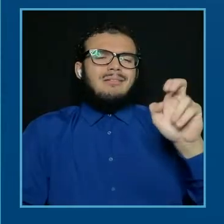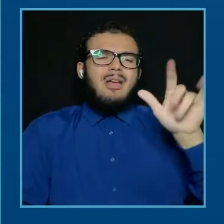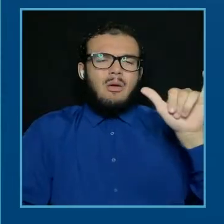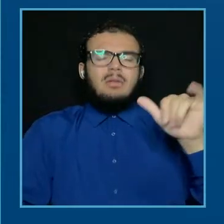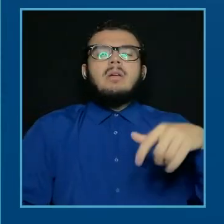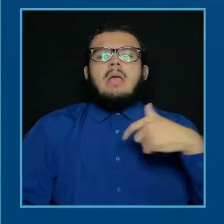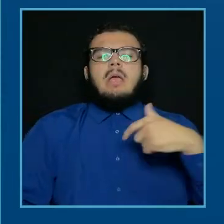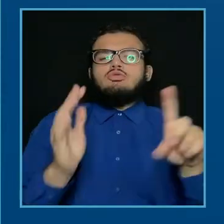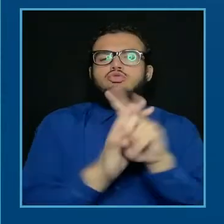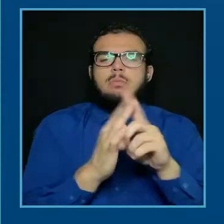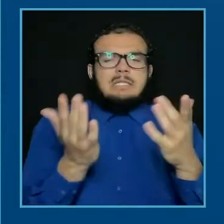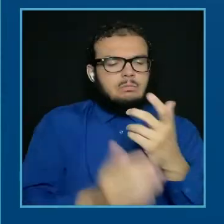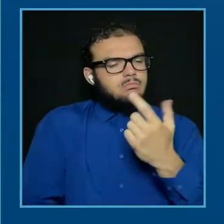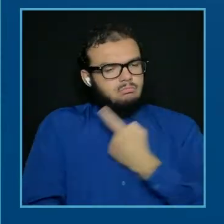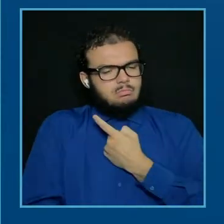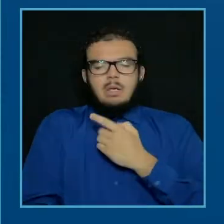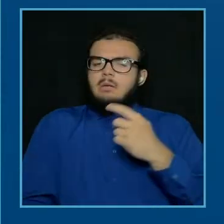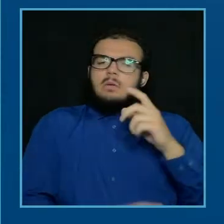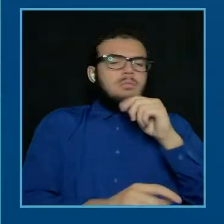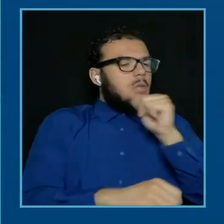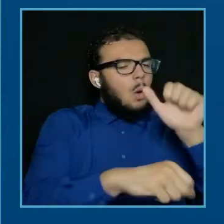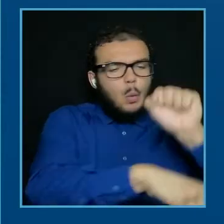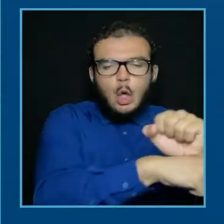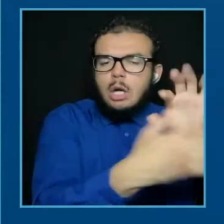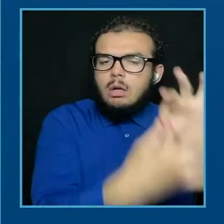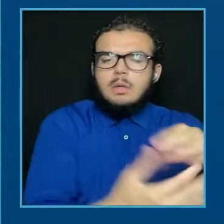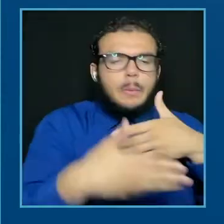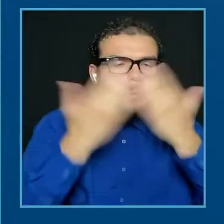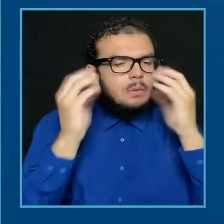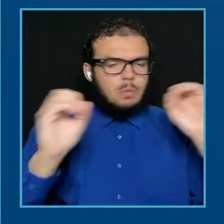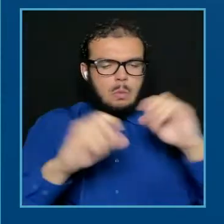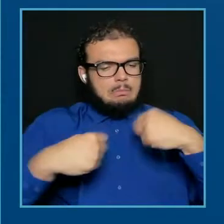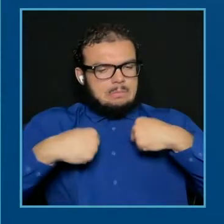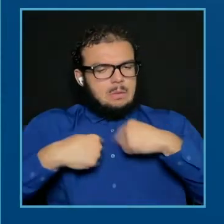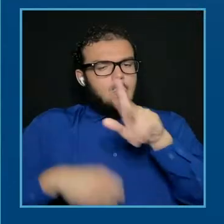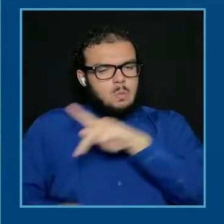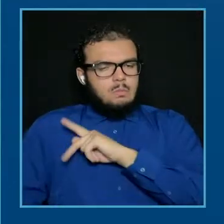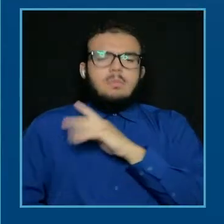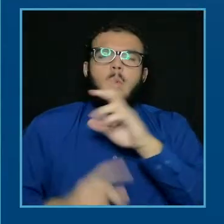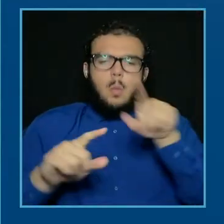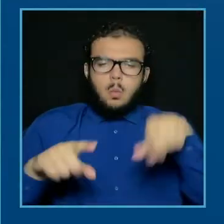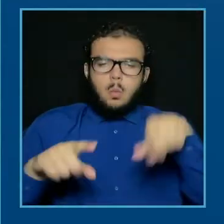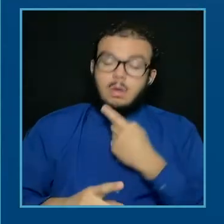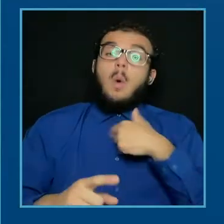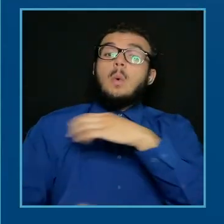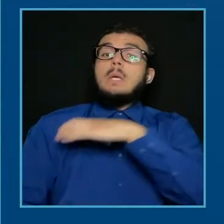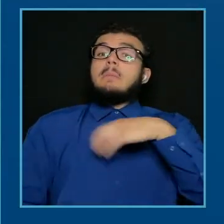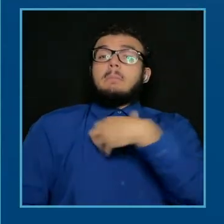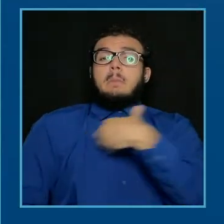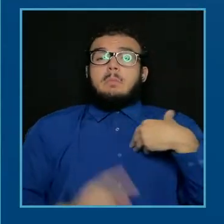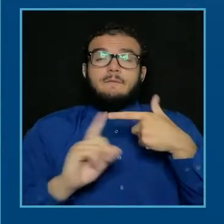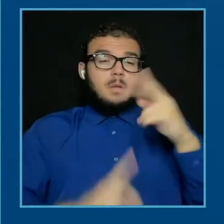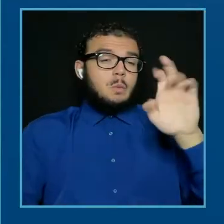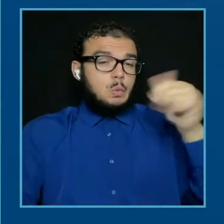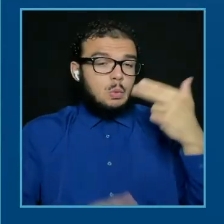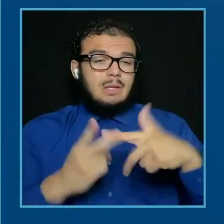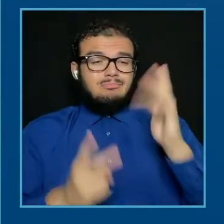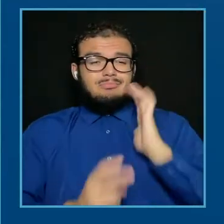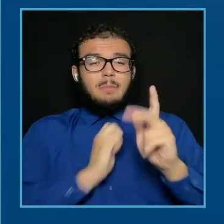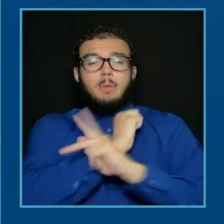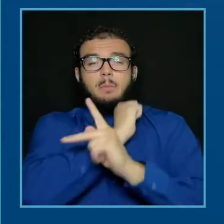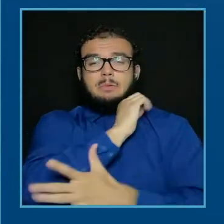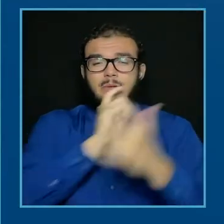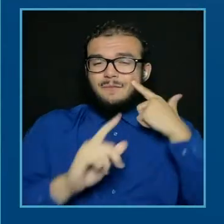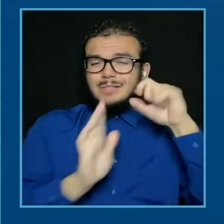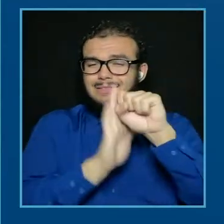here solely in my personal capacity, not on behalf of my employer. Also, one of the committee members from Utah and the former parliamentarian for the state of Utah's